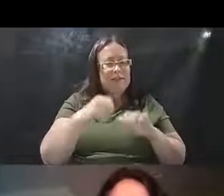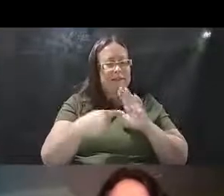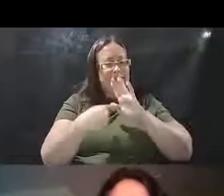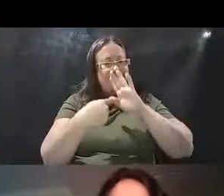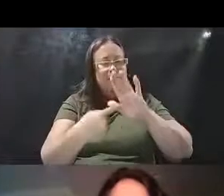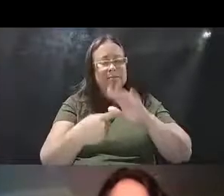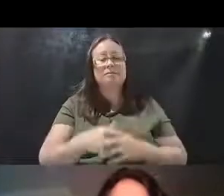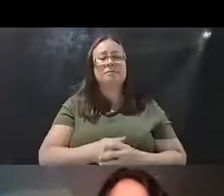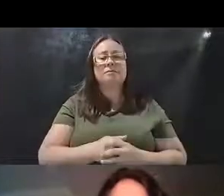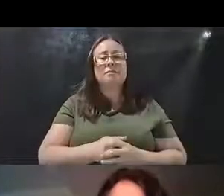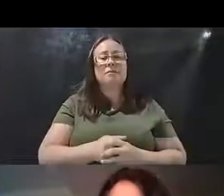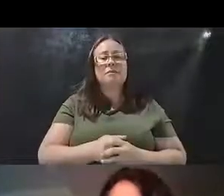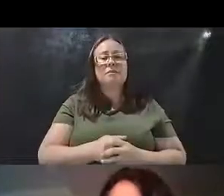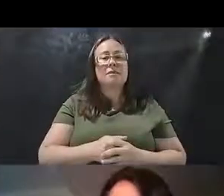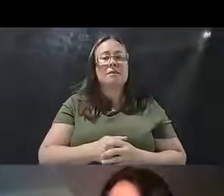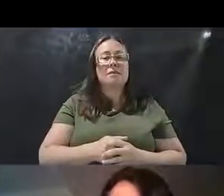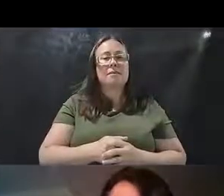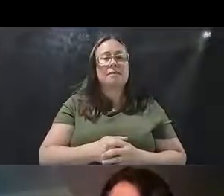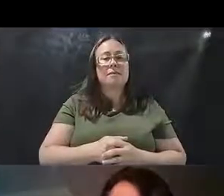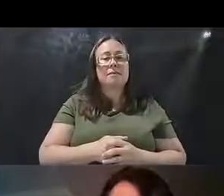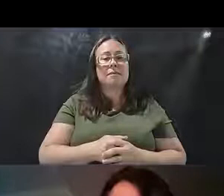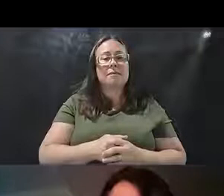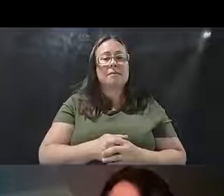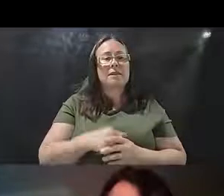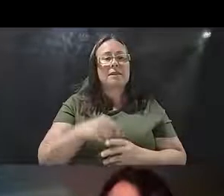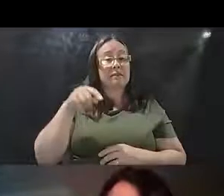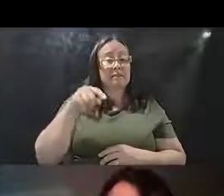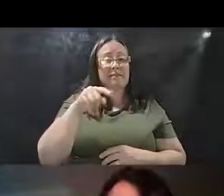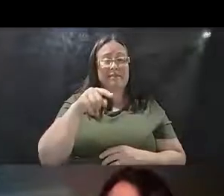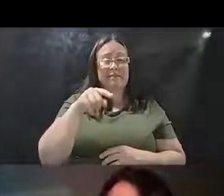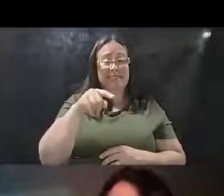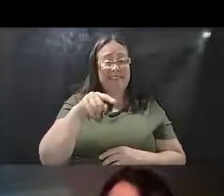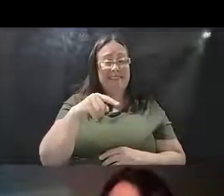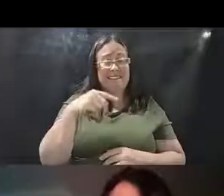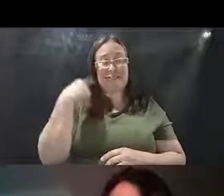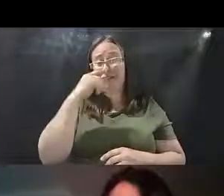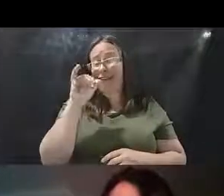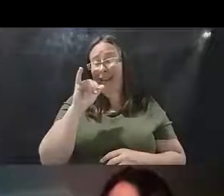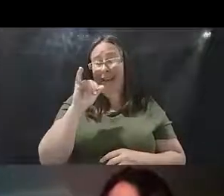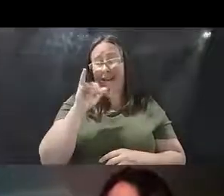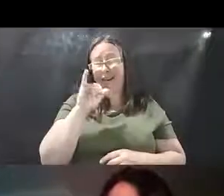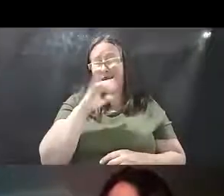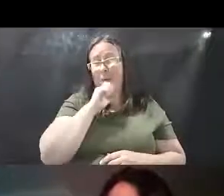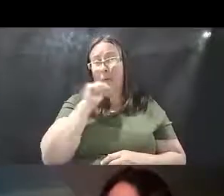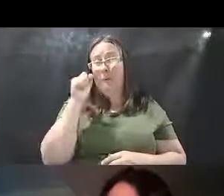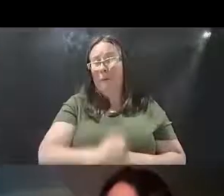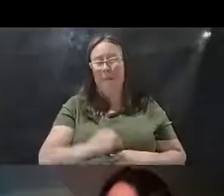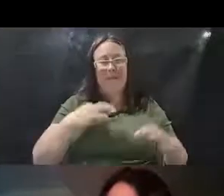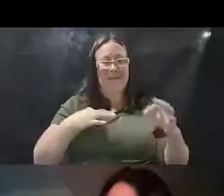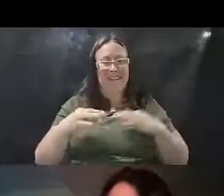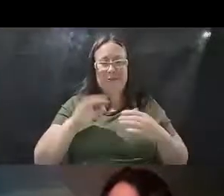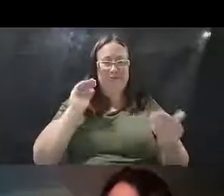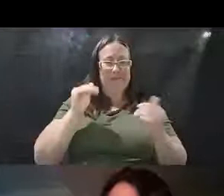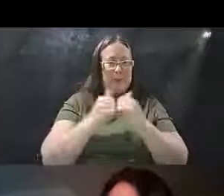which, this really looks obsolete compared to today's technology. But